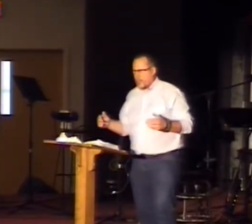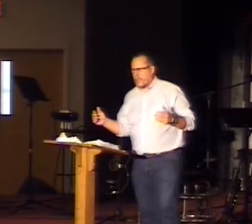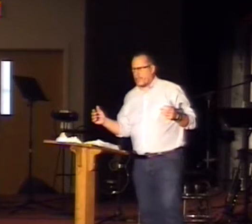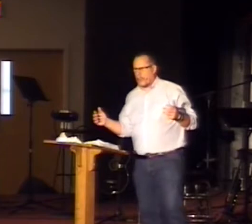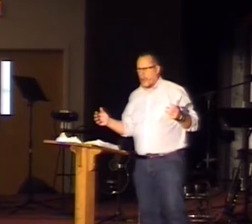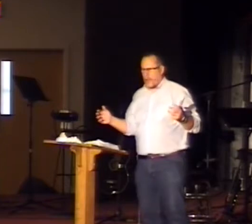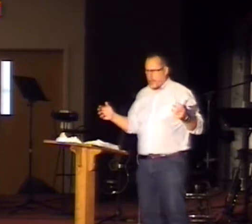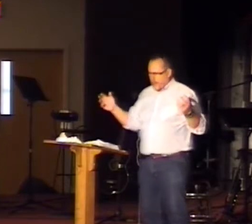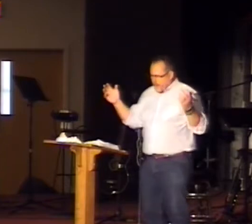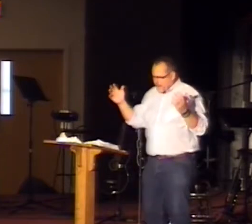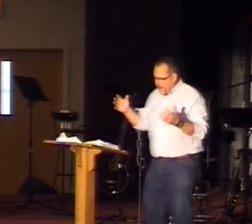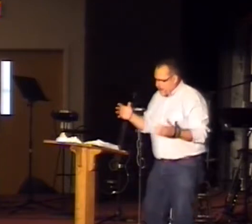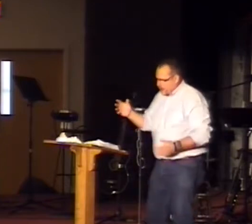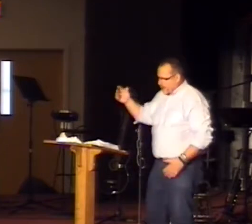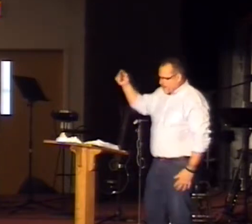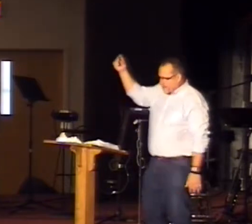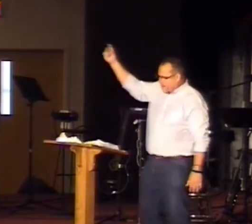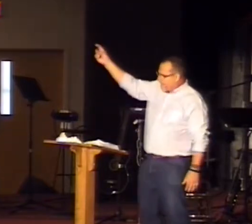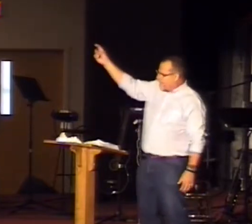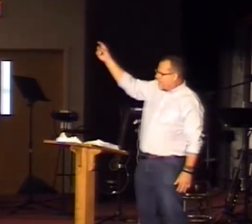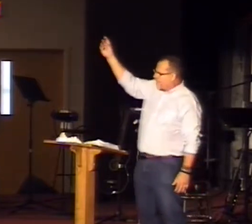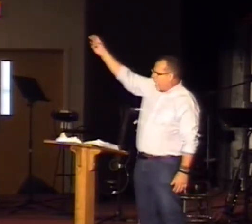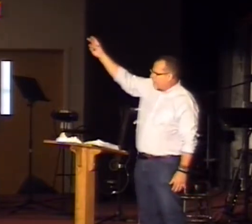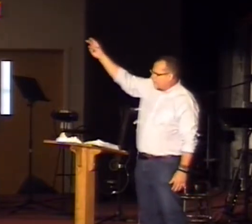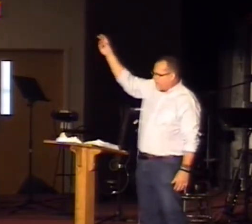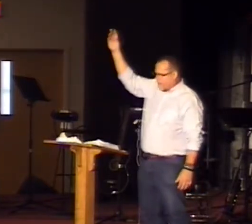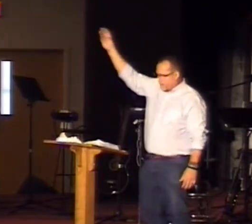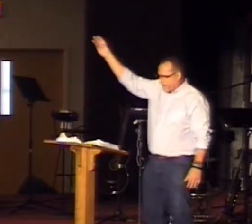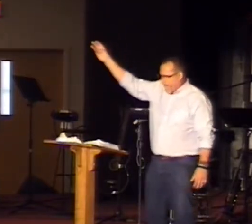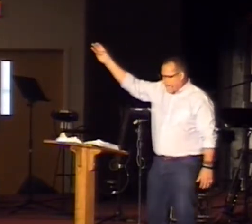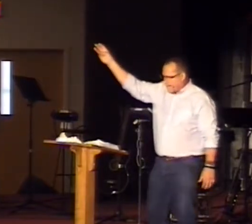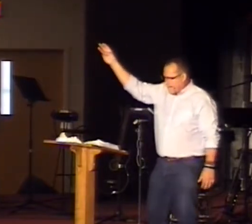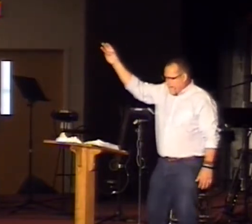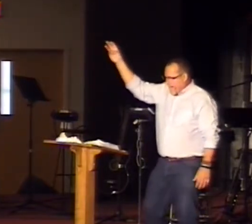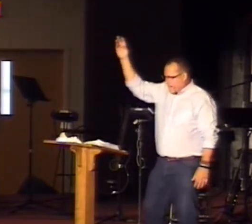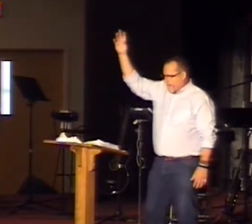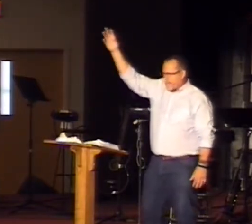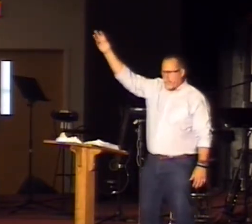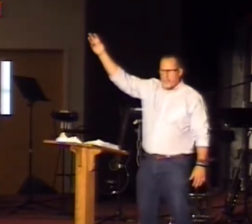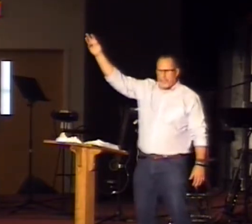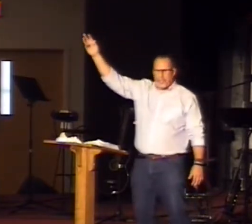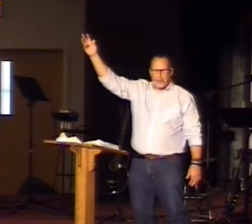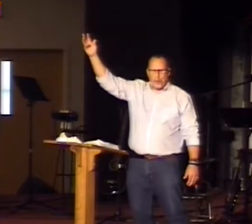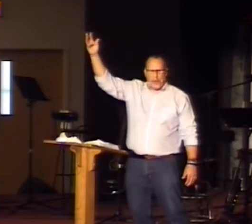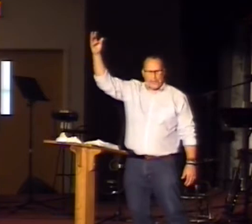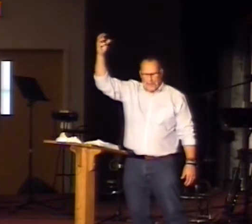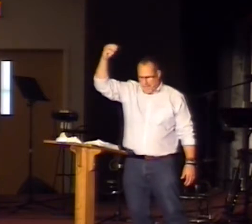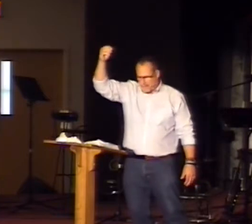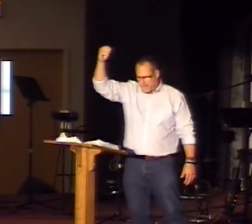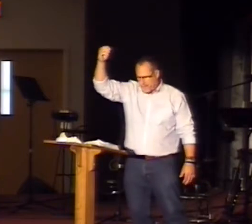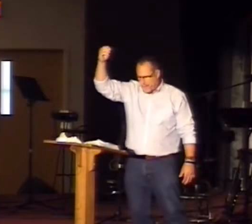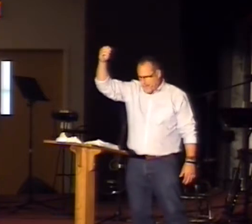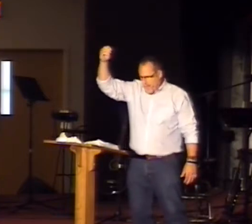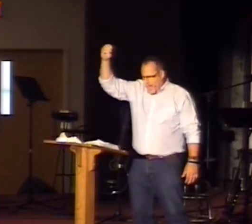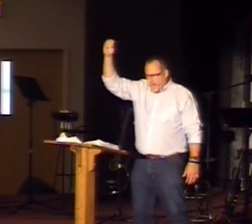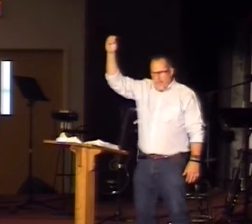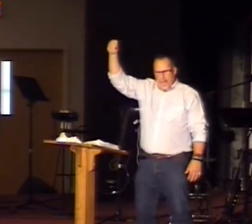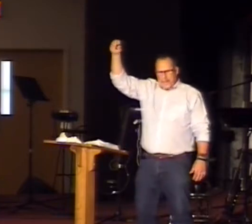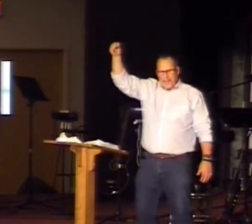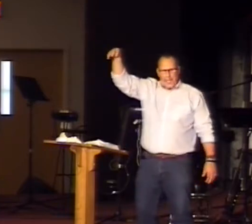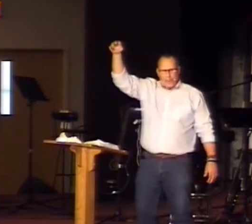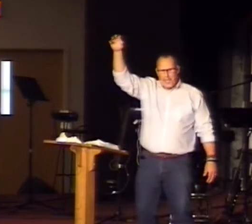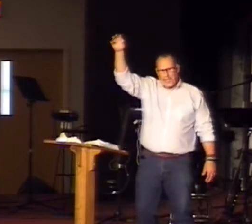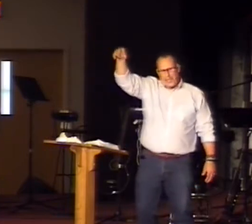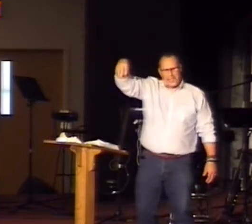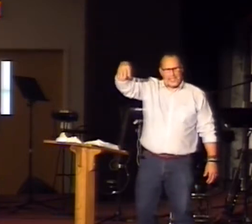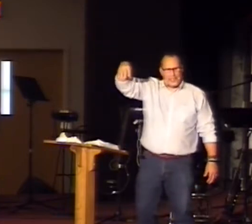to a good story: characters, setting, conflict, plot, and resolution or a theme. And man, I'll